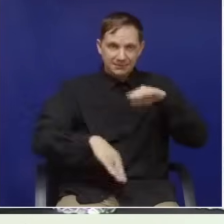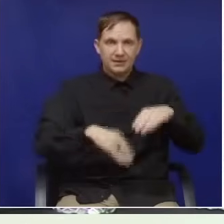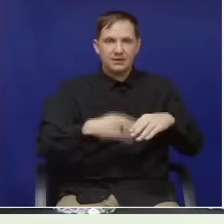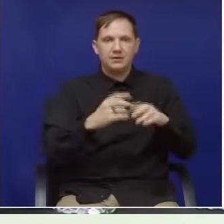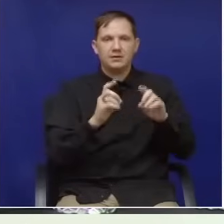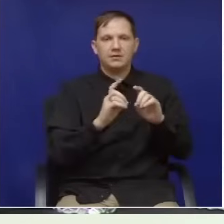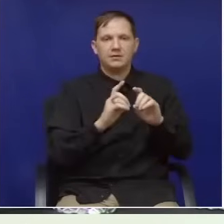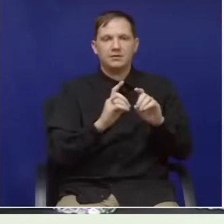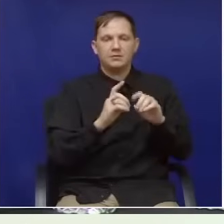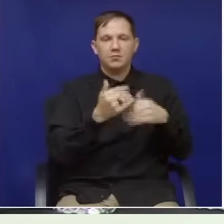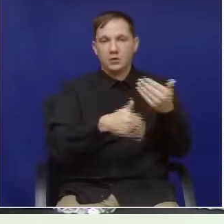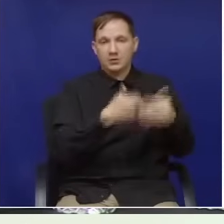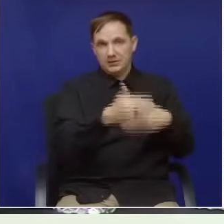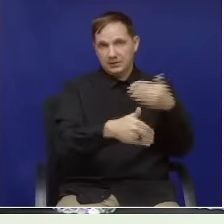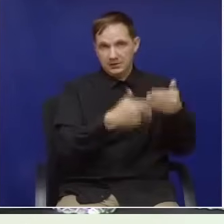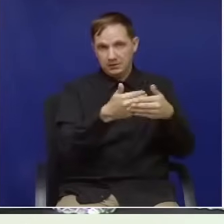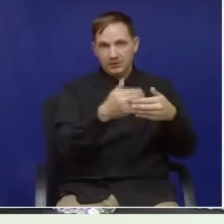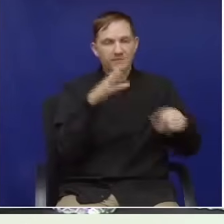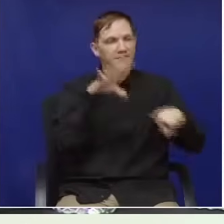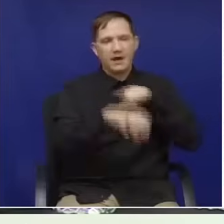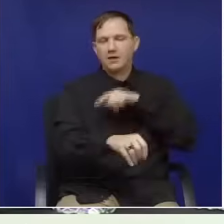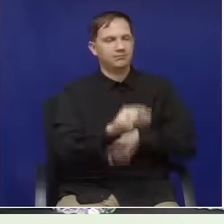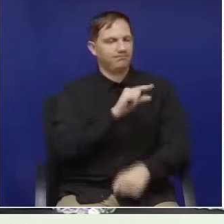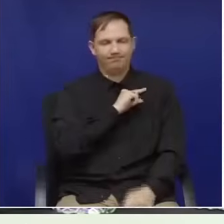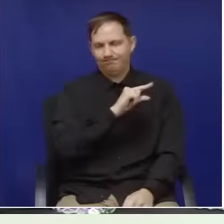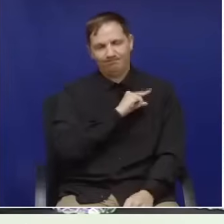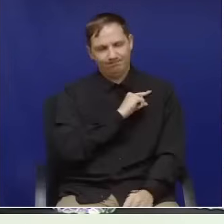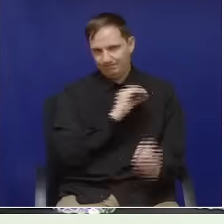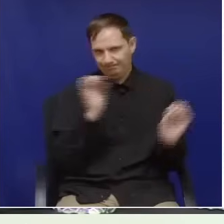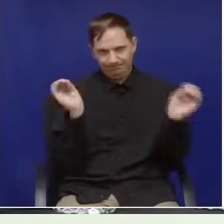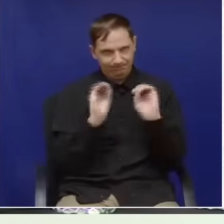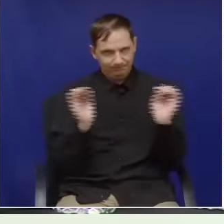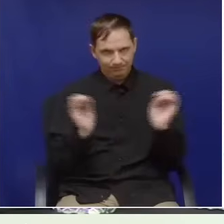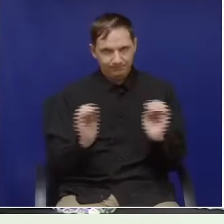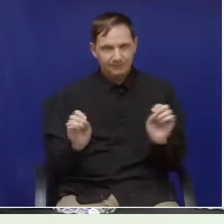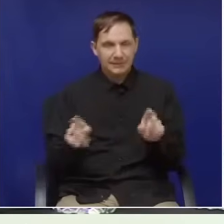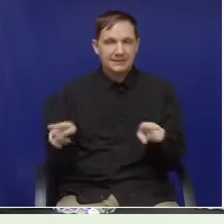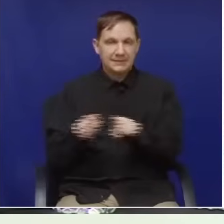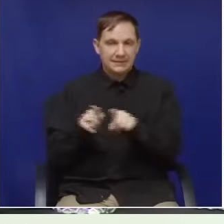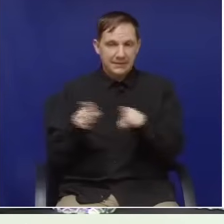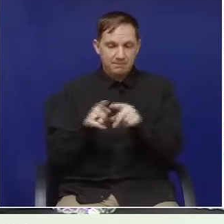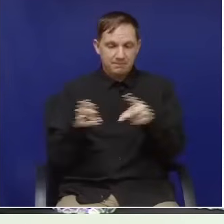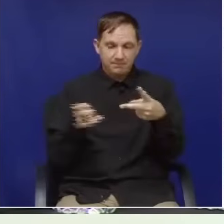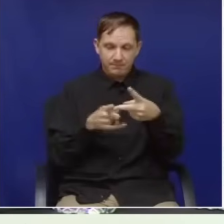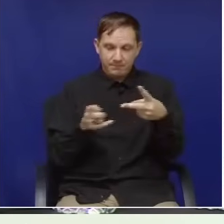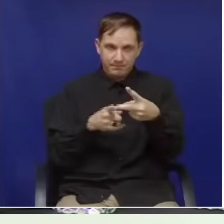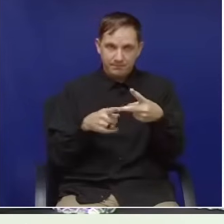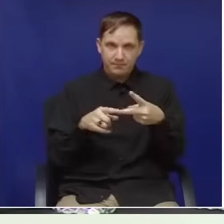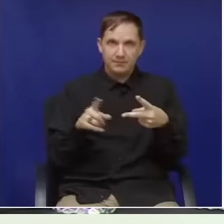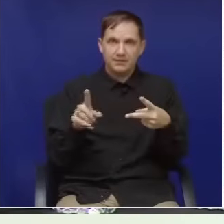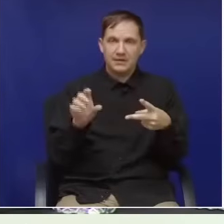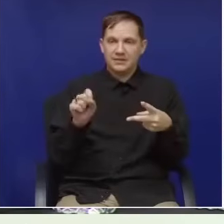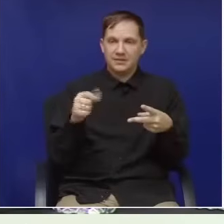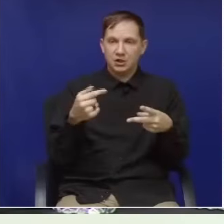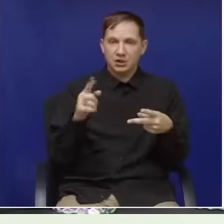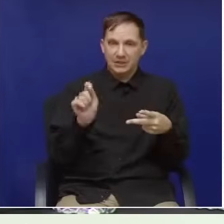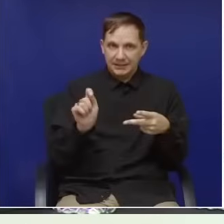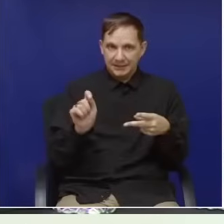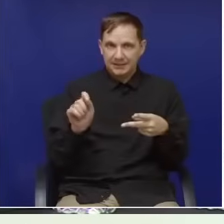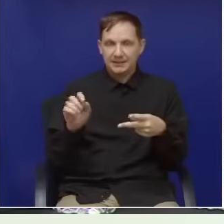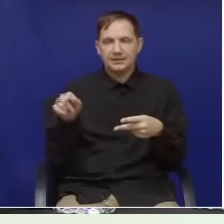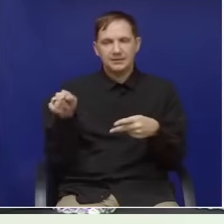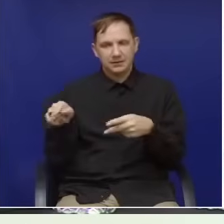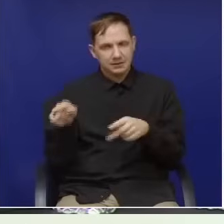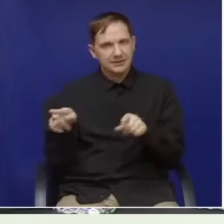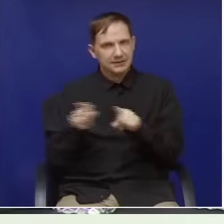General Ruode was found not guilty. Similarly, in respect of Sergeant Ricoto, a